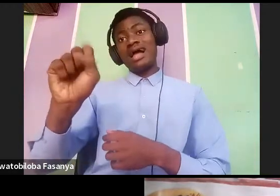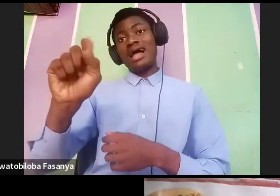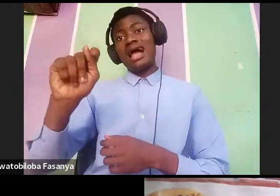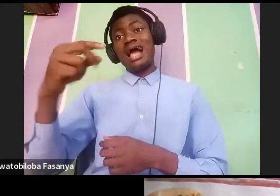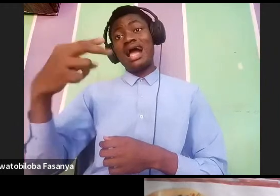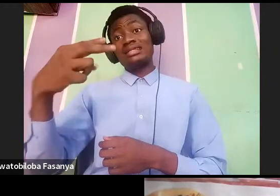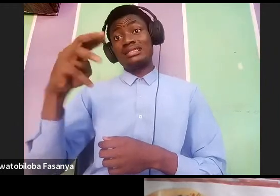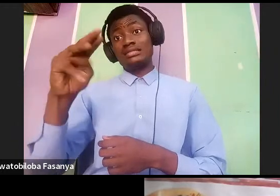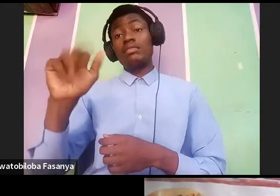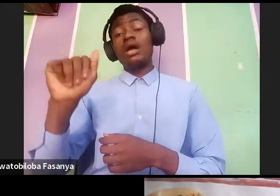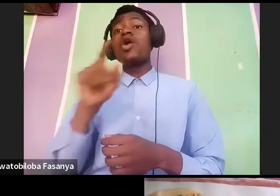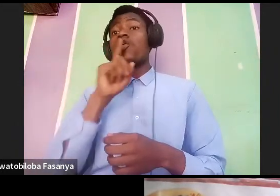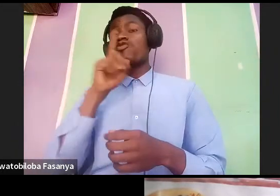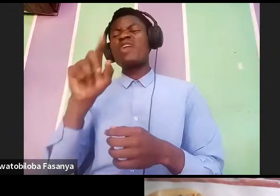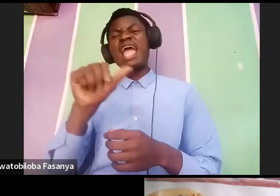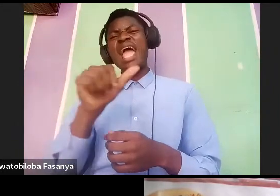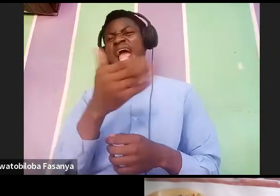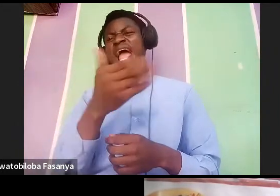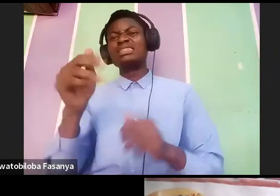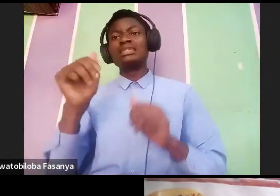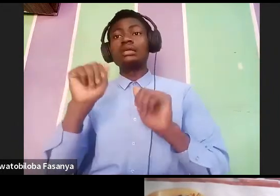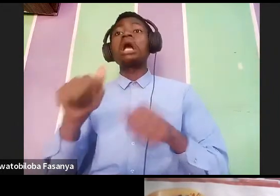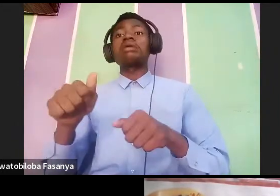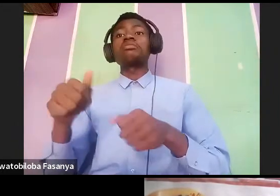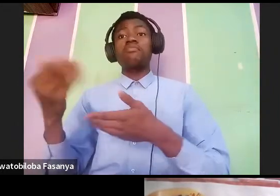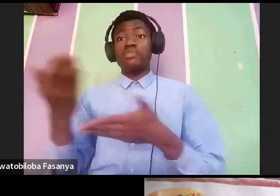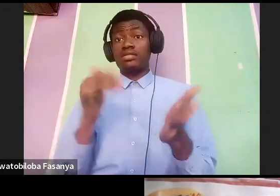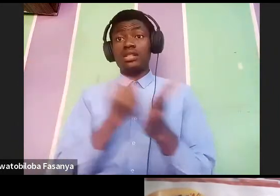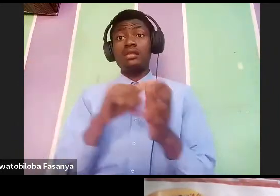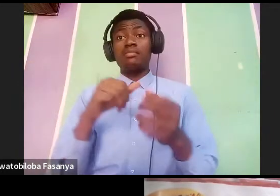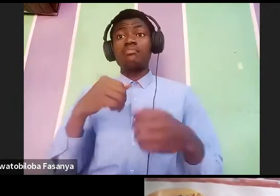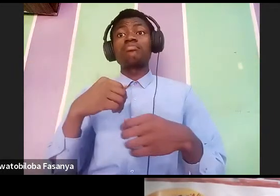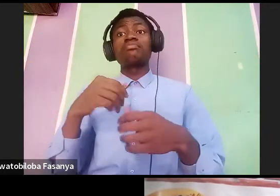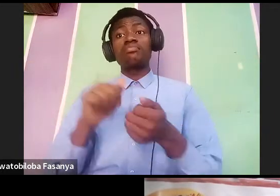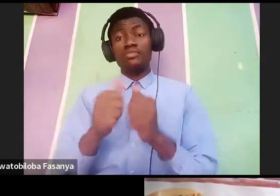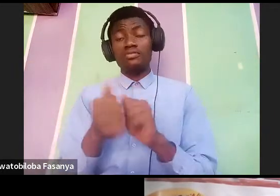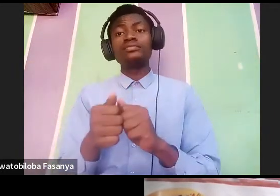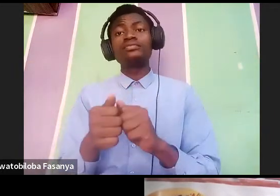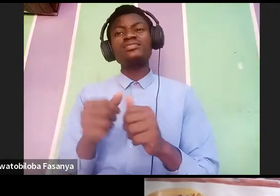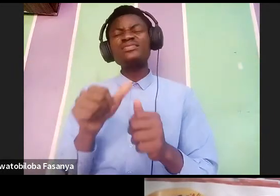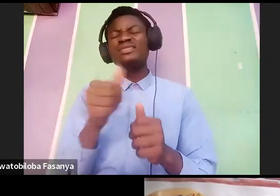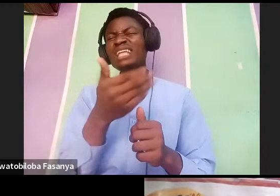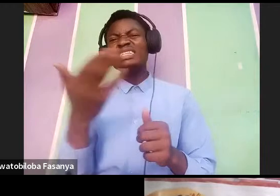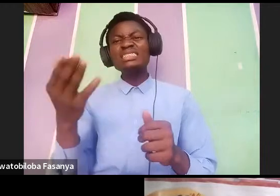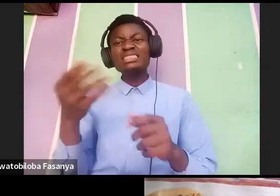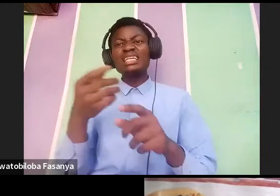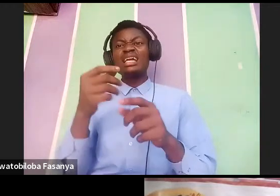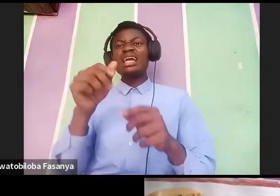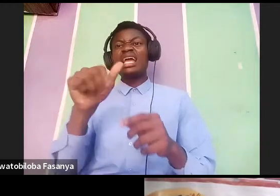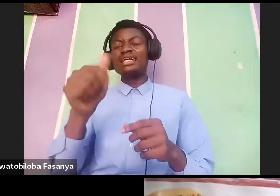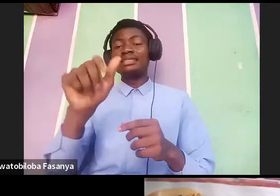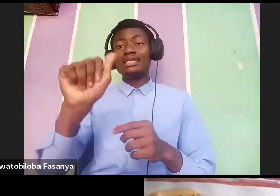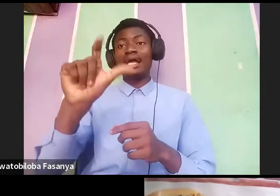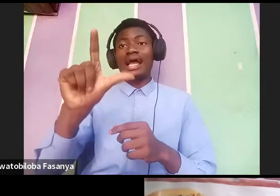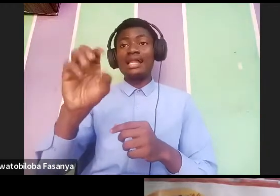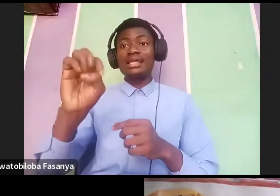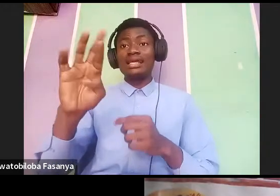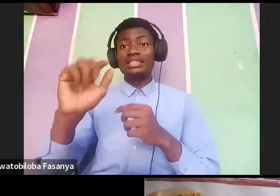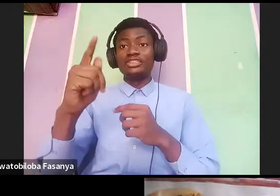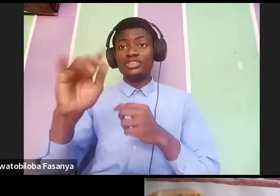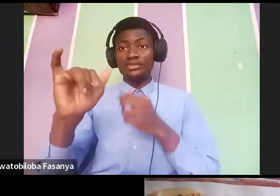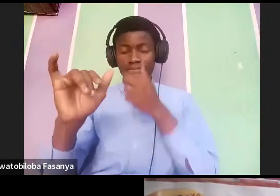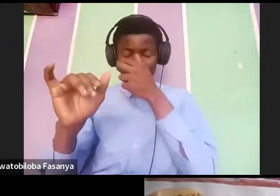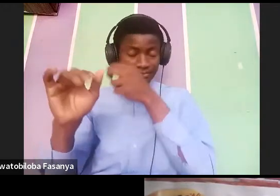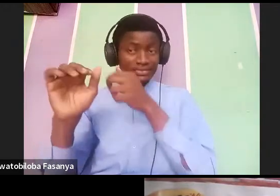cause it, any form of allergy apart from asthma. And don't forget, also fumes, smokes, and some